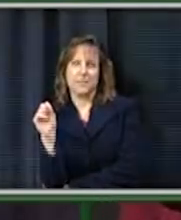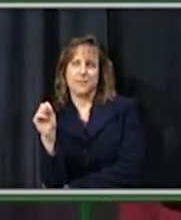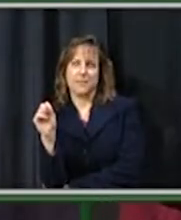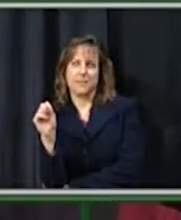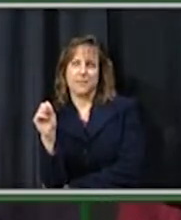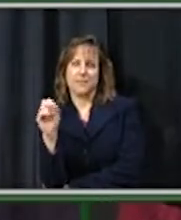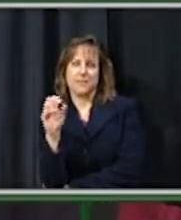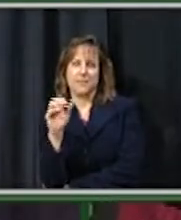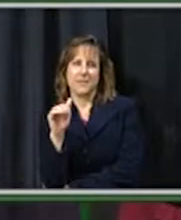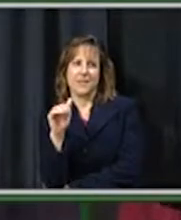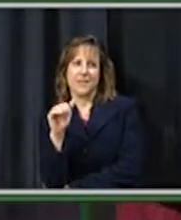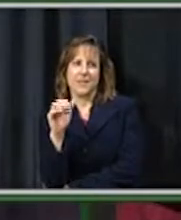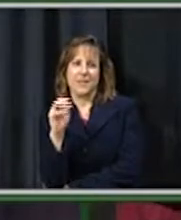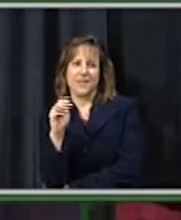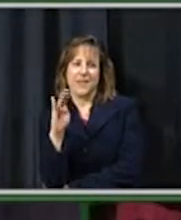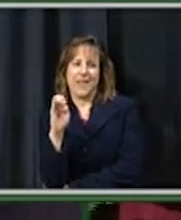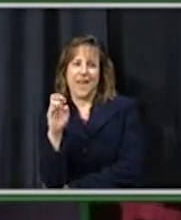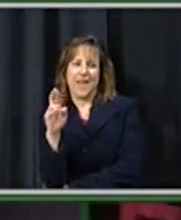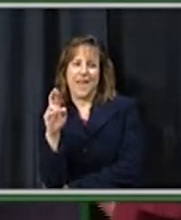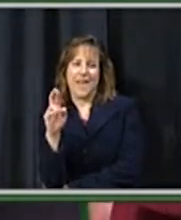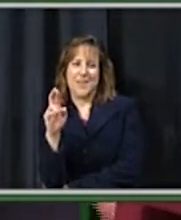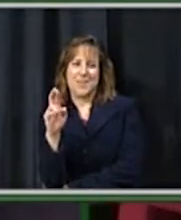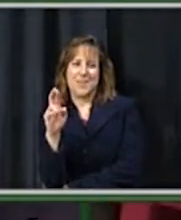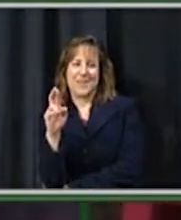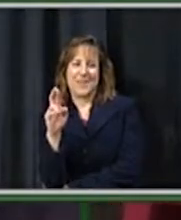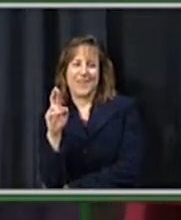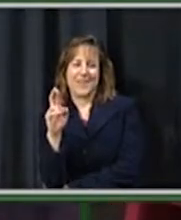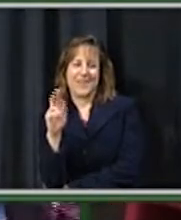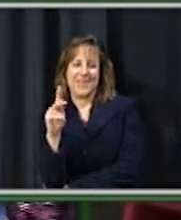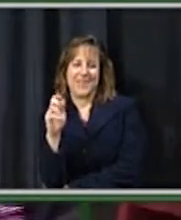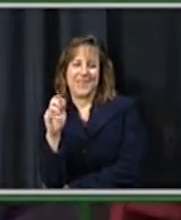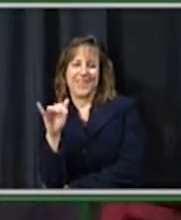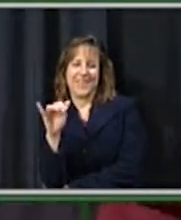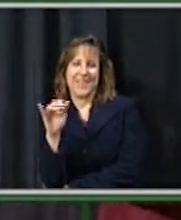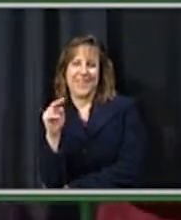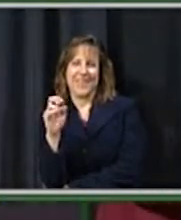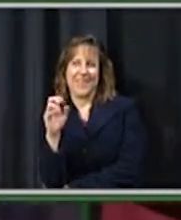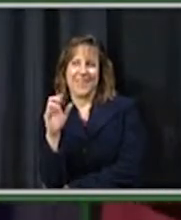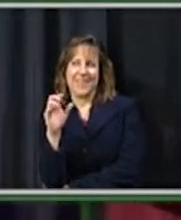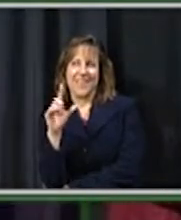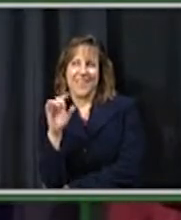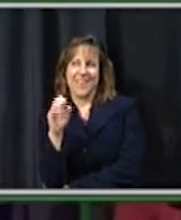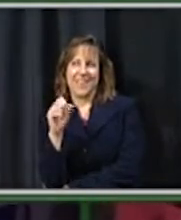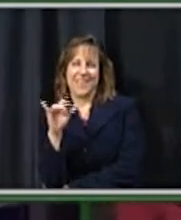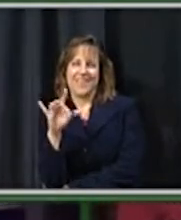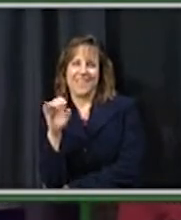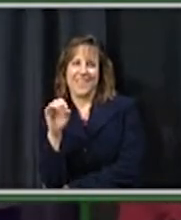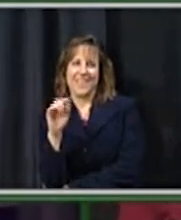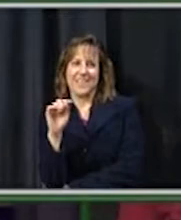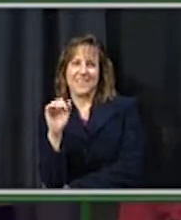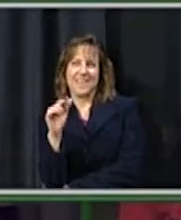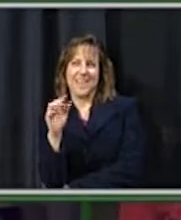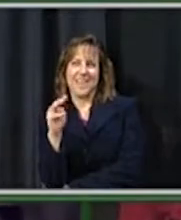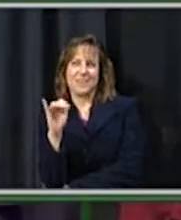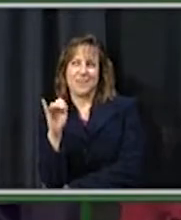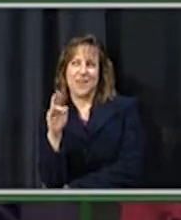Amber Ashley K. A. Ayer. Leslie Tagmeyer.